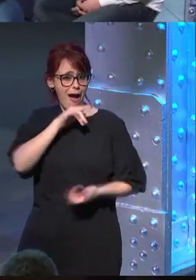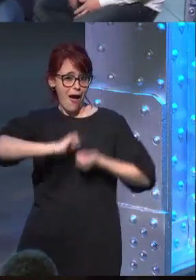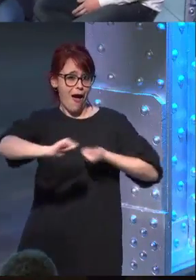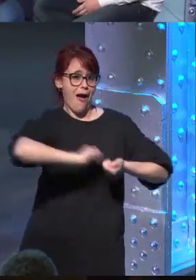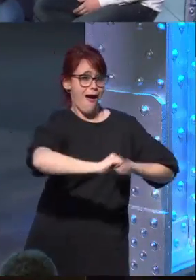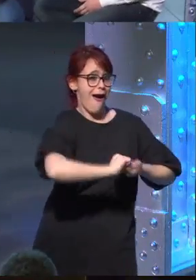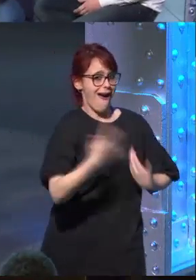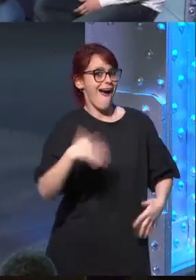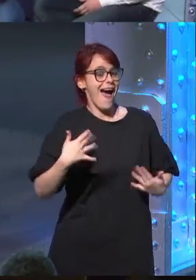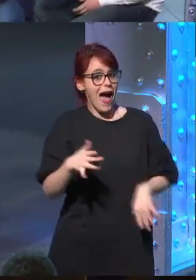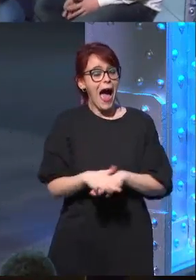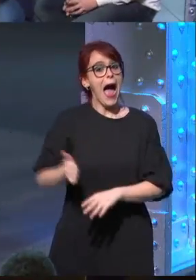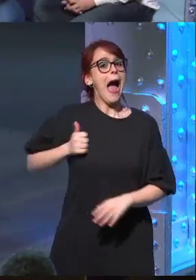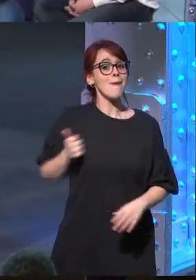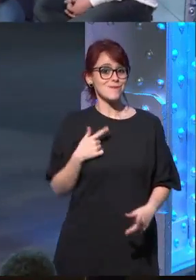weird.